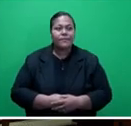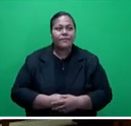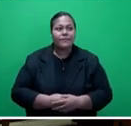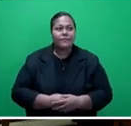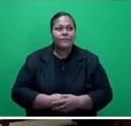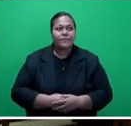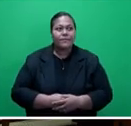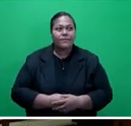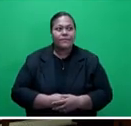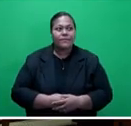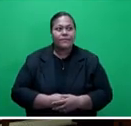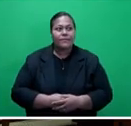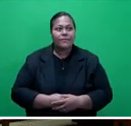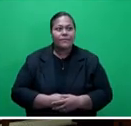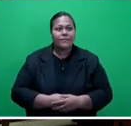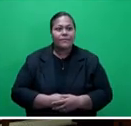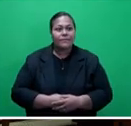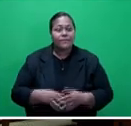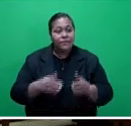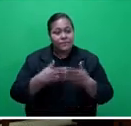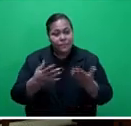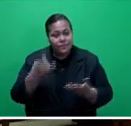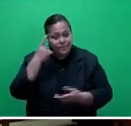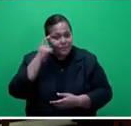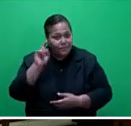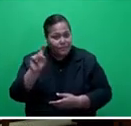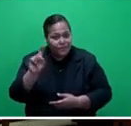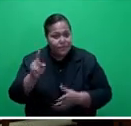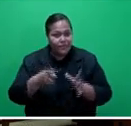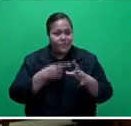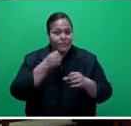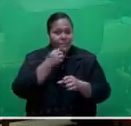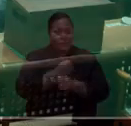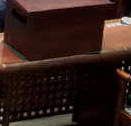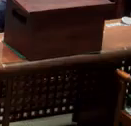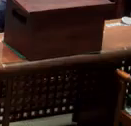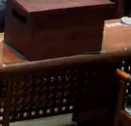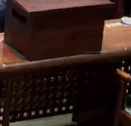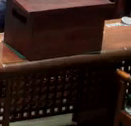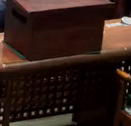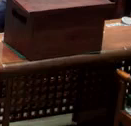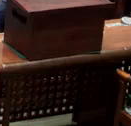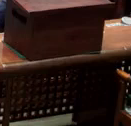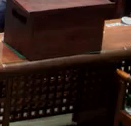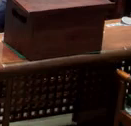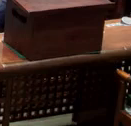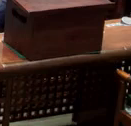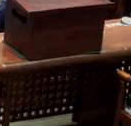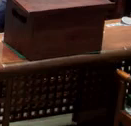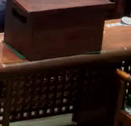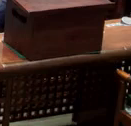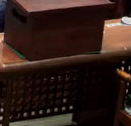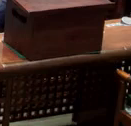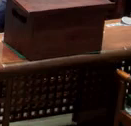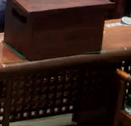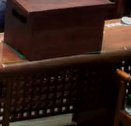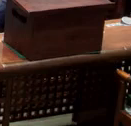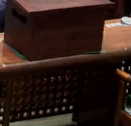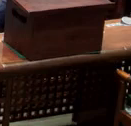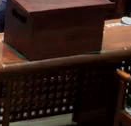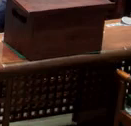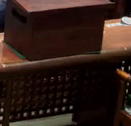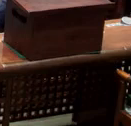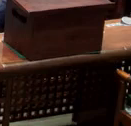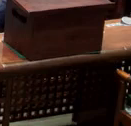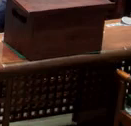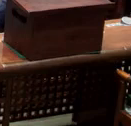I now call upon the Attorney General and Minister for Economy, Civil Service